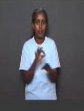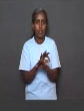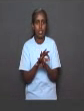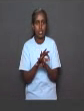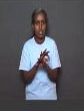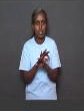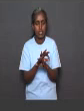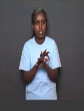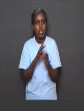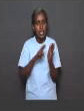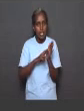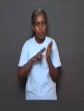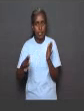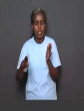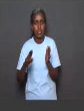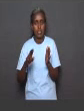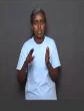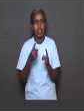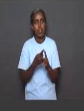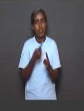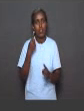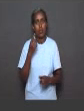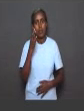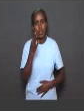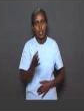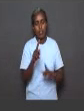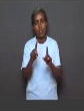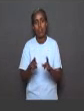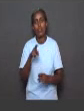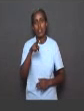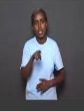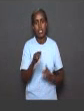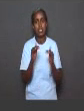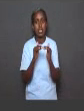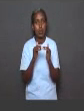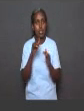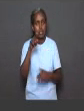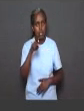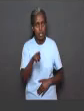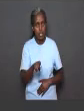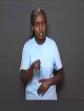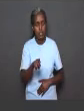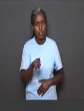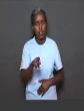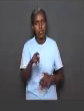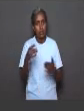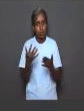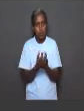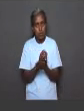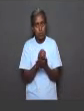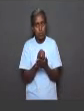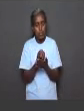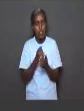being reflected from f of x equals x to produce